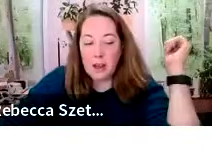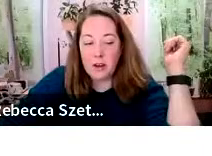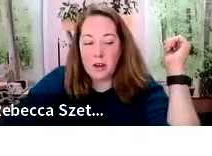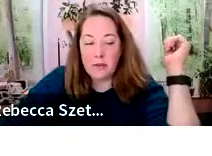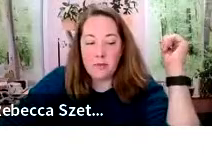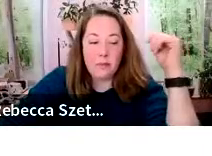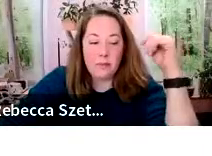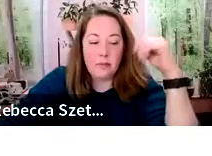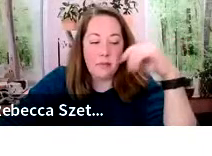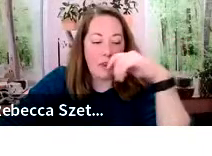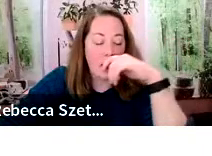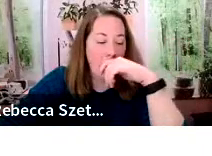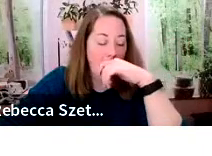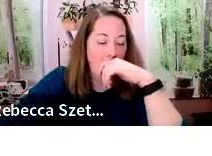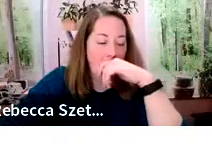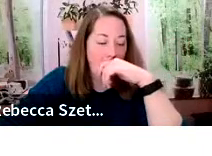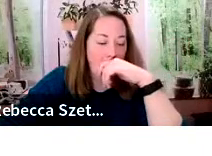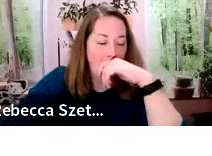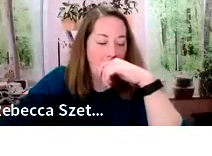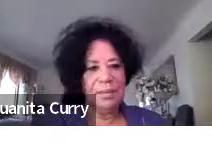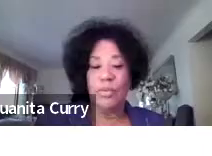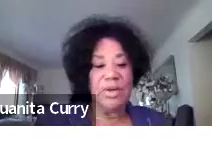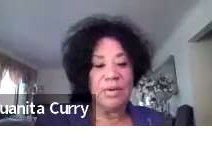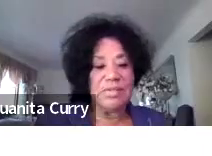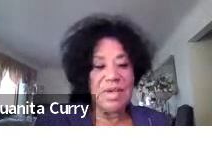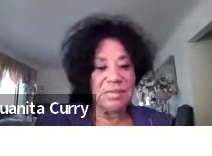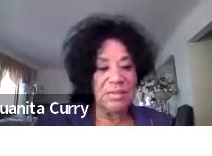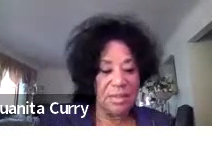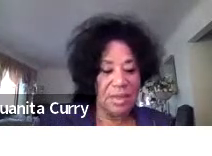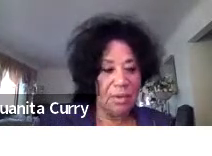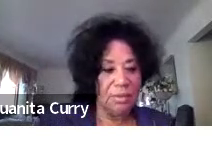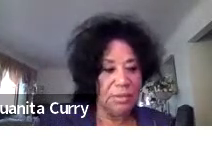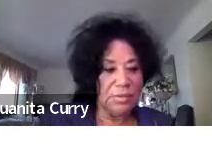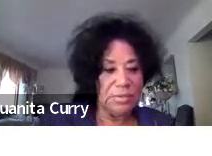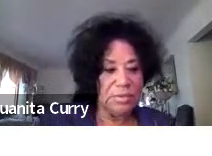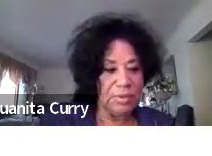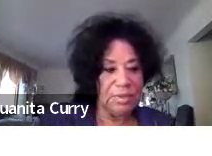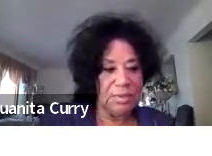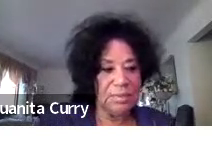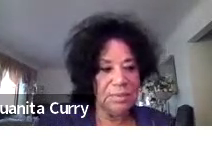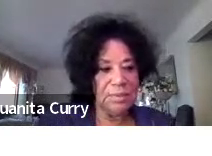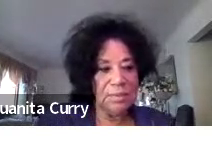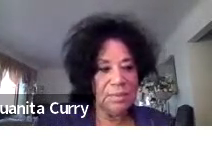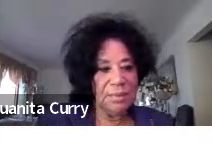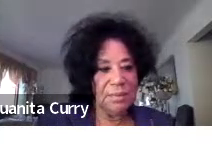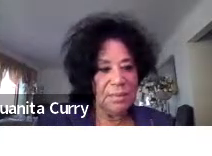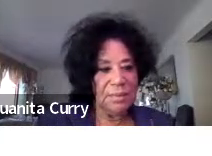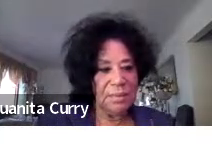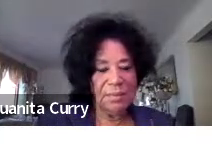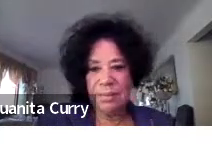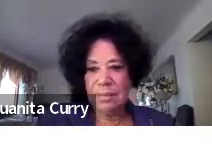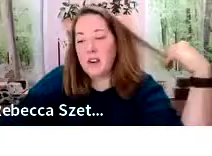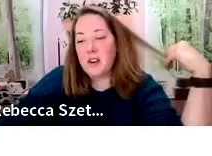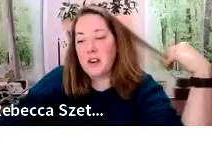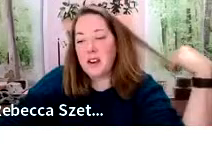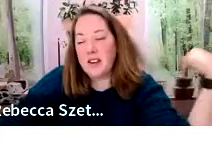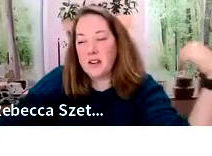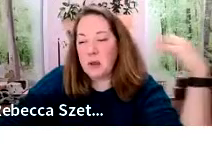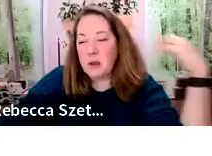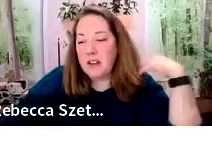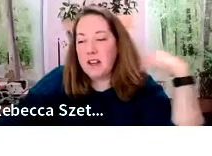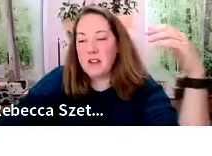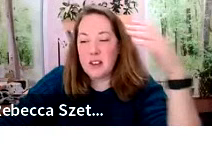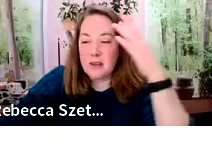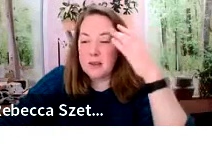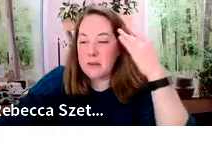Yep, we can hear you. Okay, I'm trying. Good morning, everyone. I was asking Doug how he was doing. Doug, you're